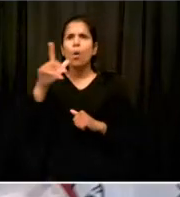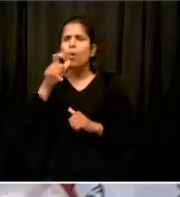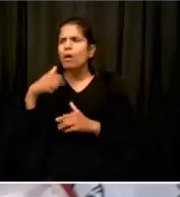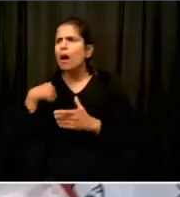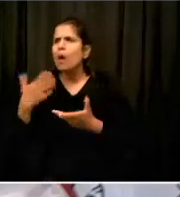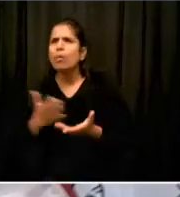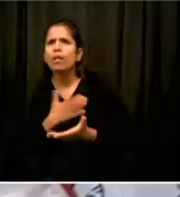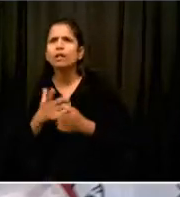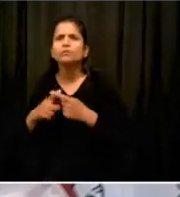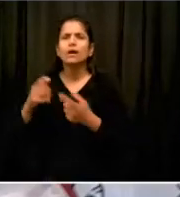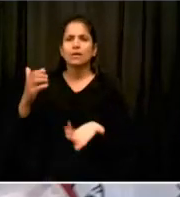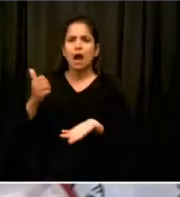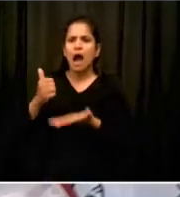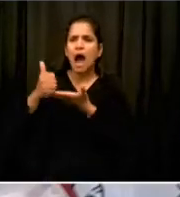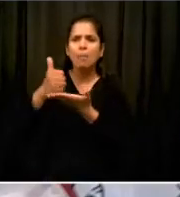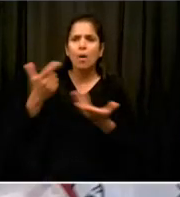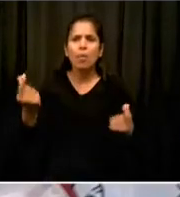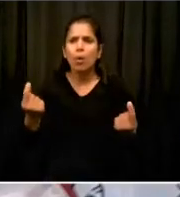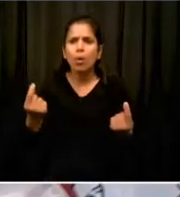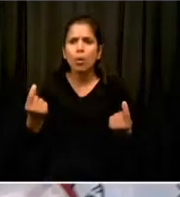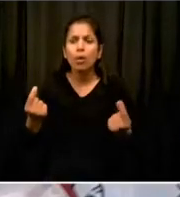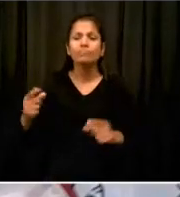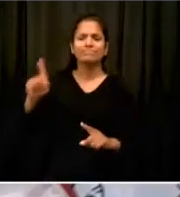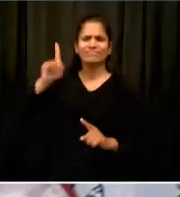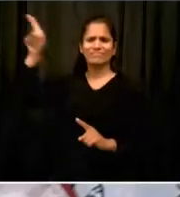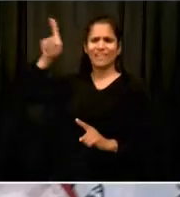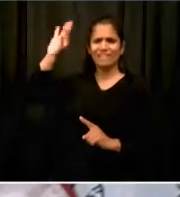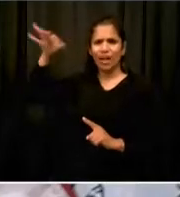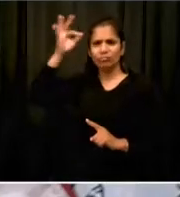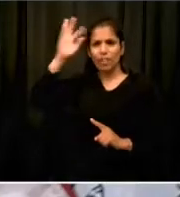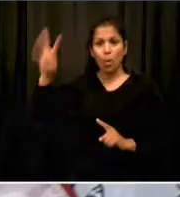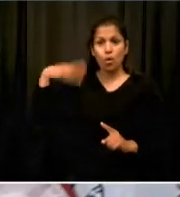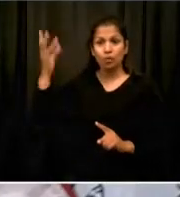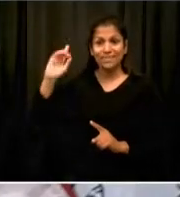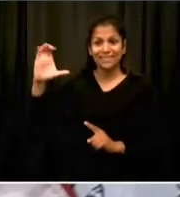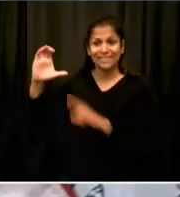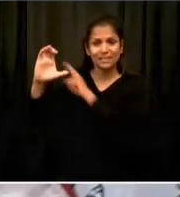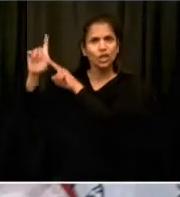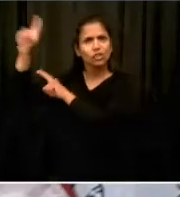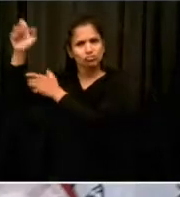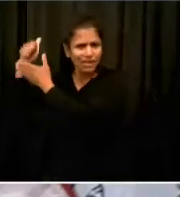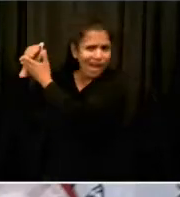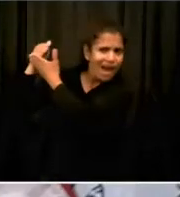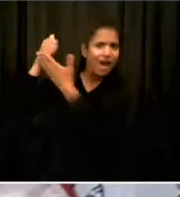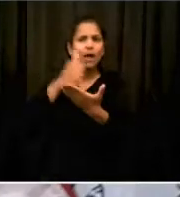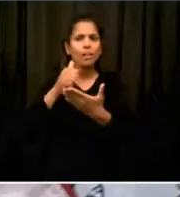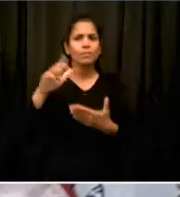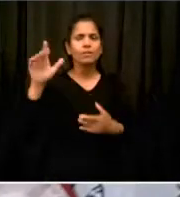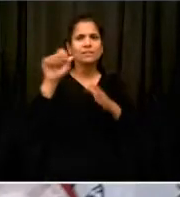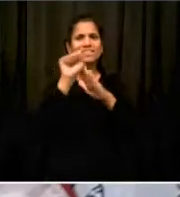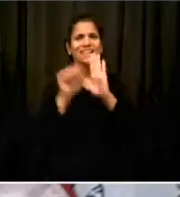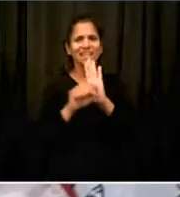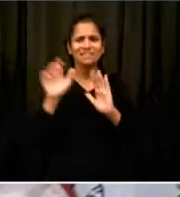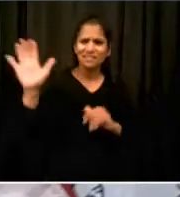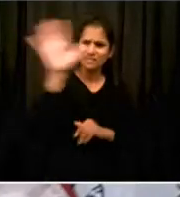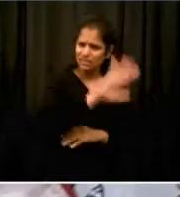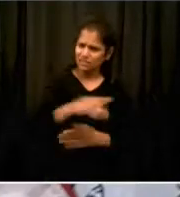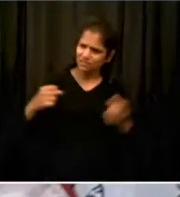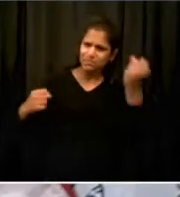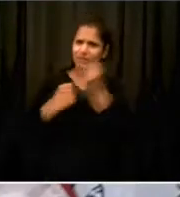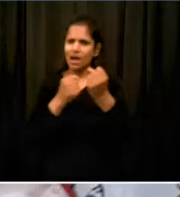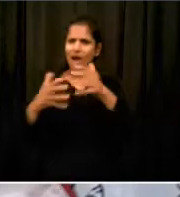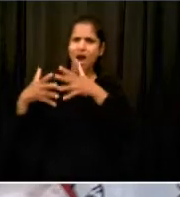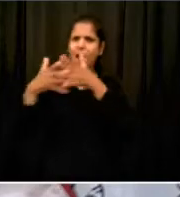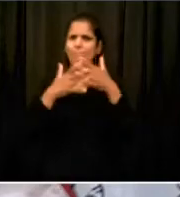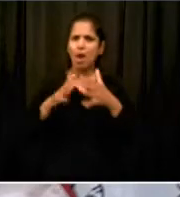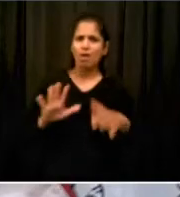has the federal government missed opportunity after opportunity to address the coronavirus, but worse, right now we see our federal